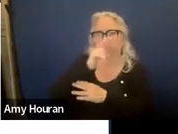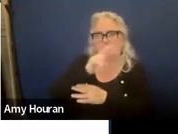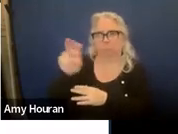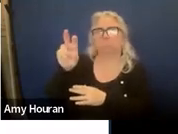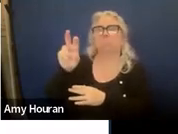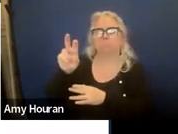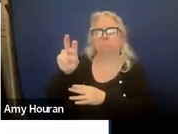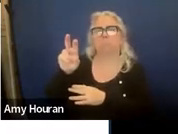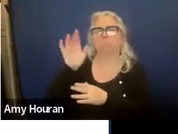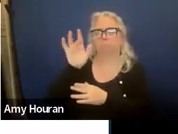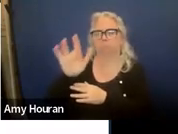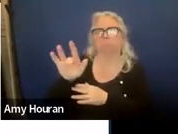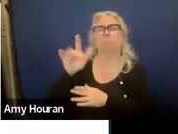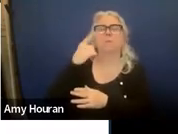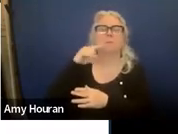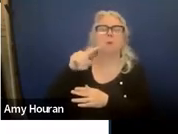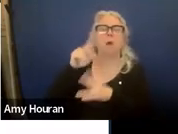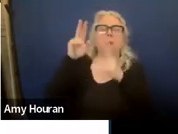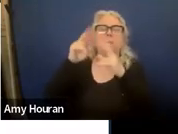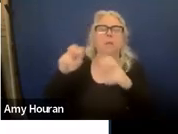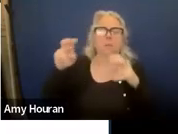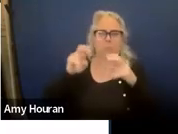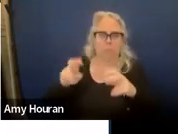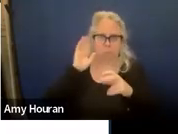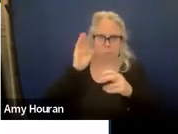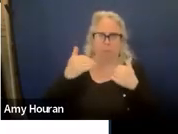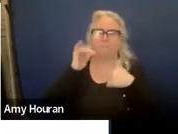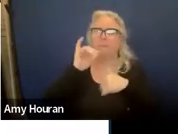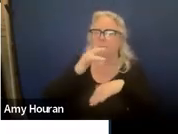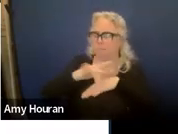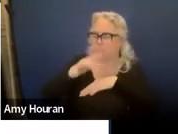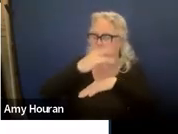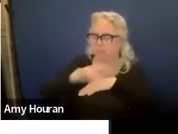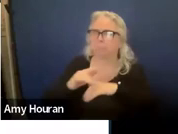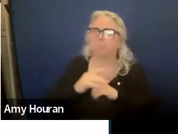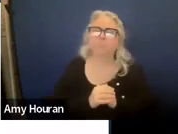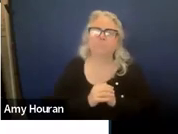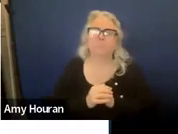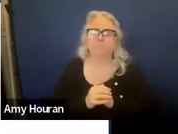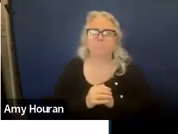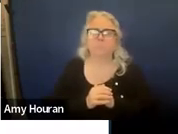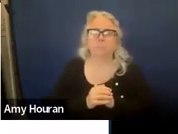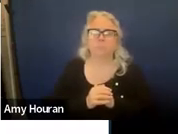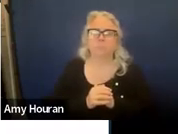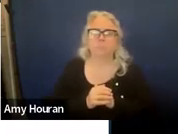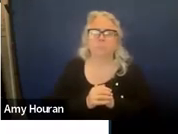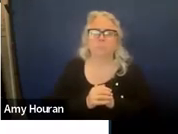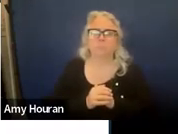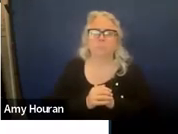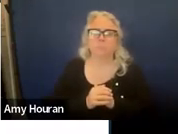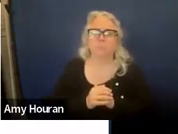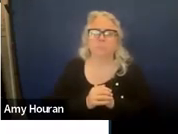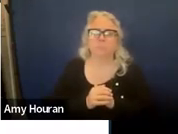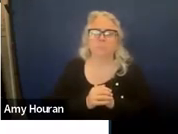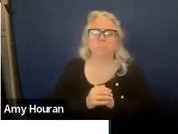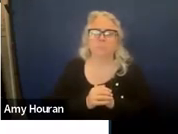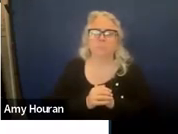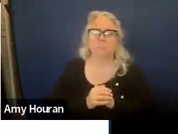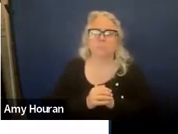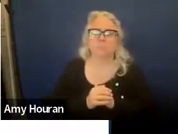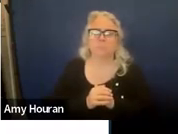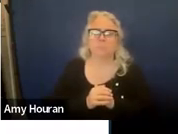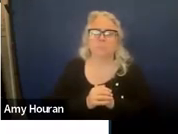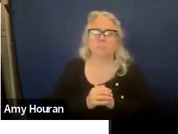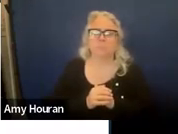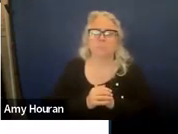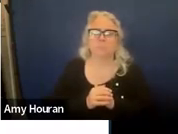So we will definitely have that available as we get to that slide, definitely. I don't know if someone's able to throw that in the chat,